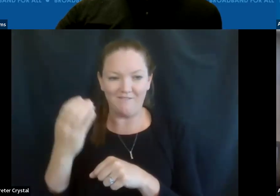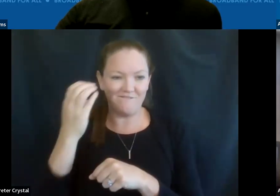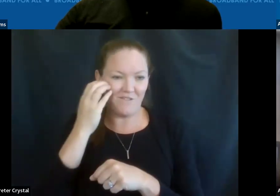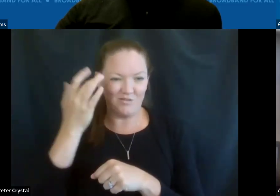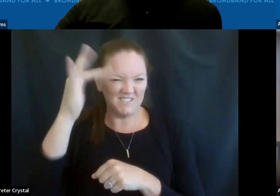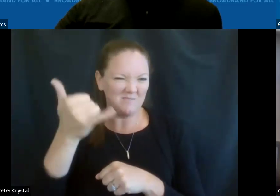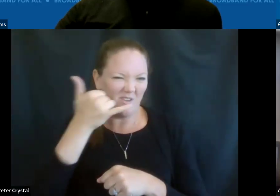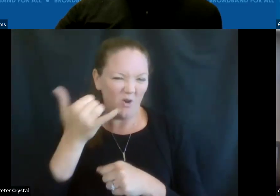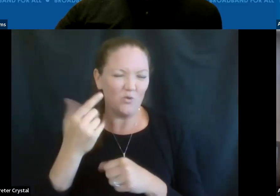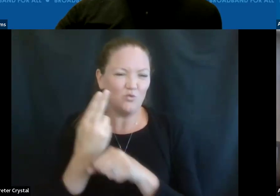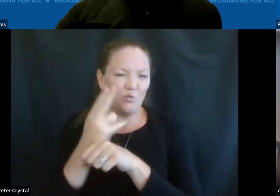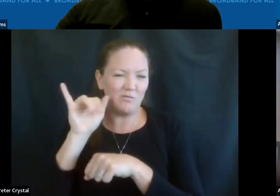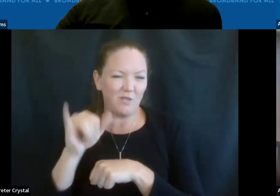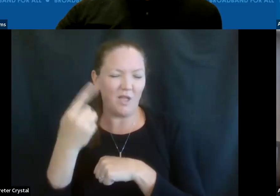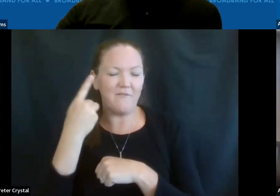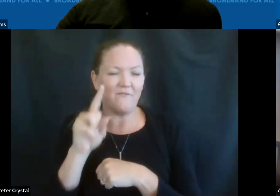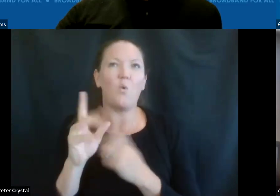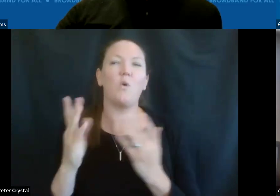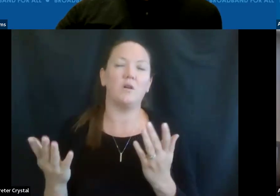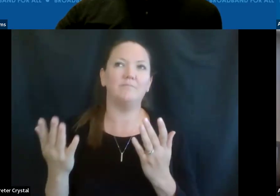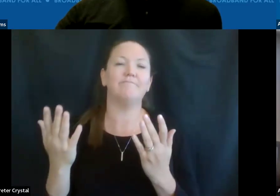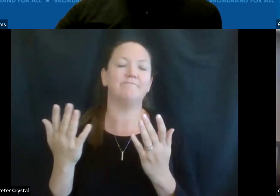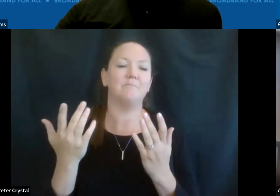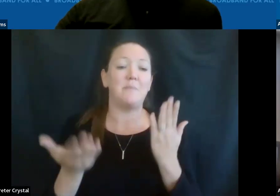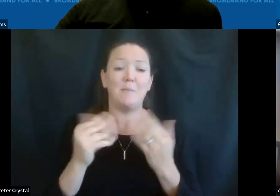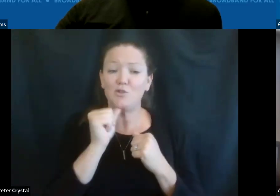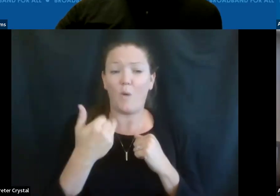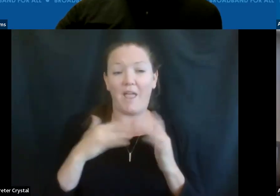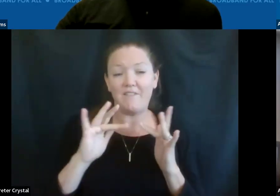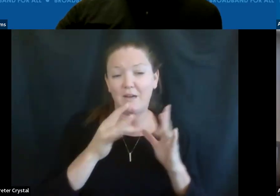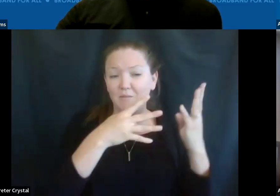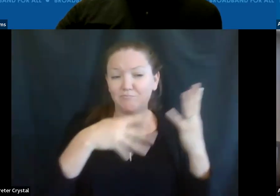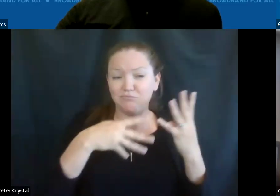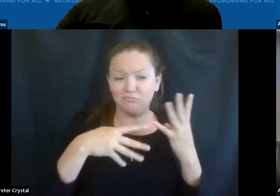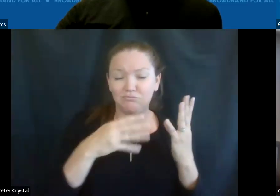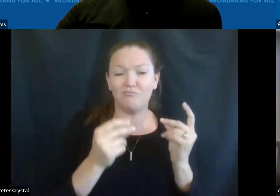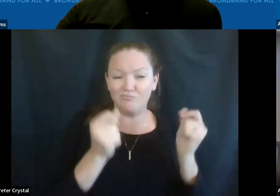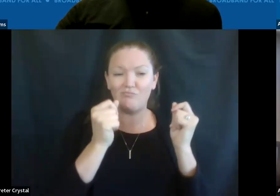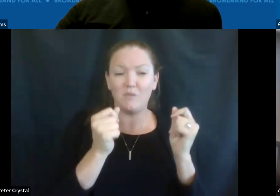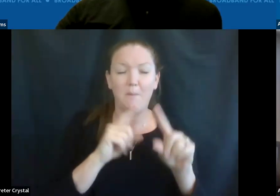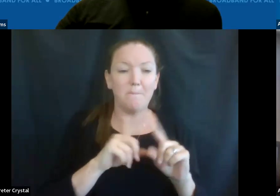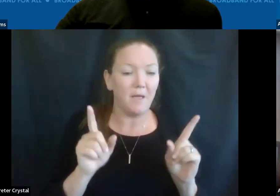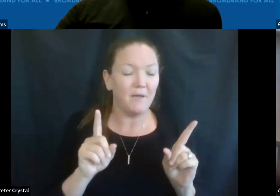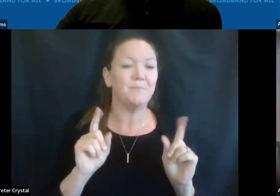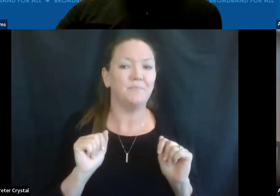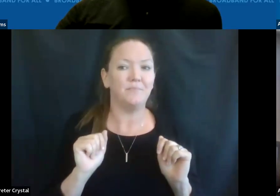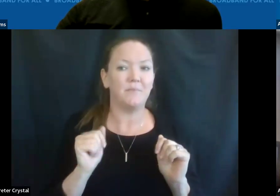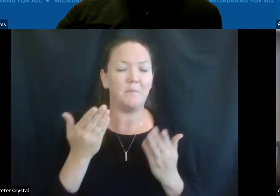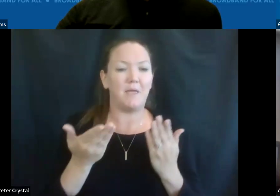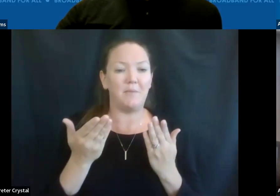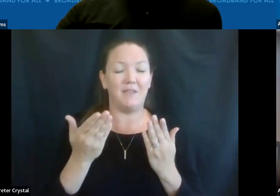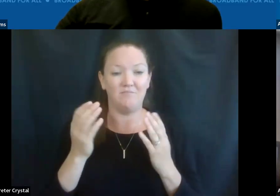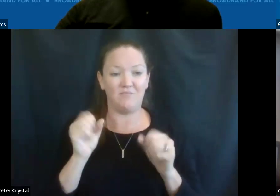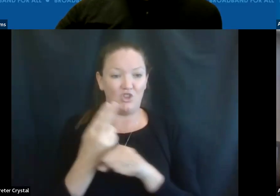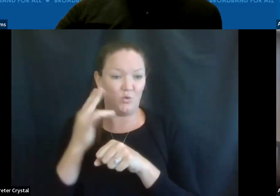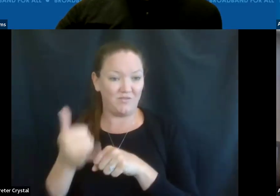smartphone to then give me, maybe if I don't have broadband, is that serving to give my laptop access to